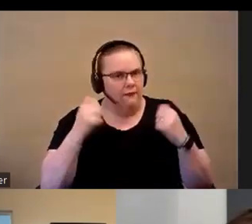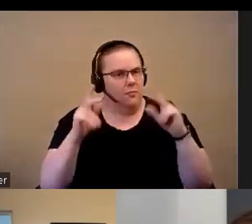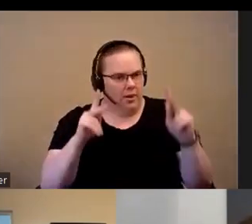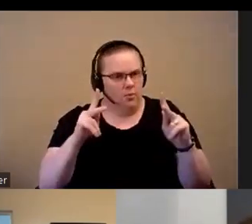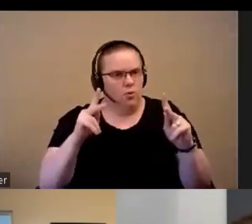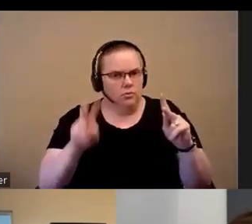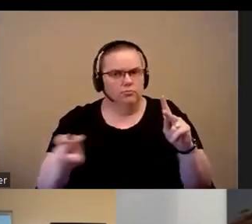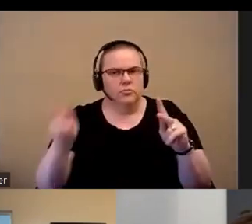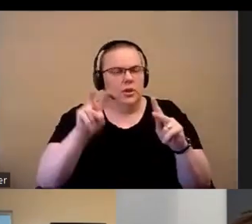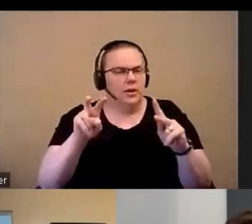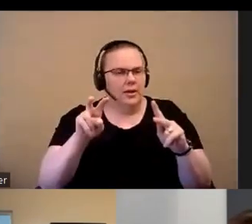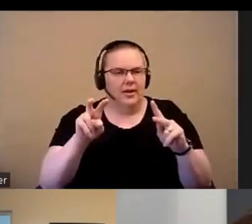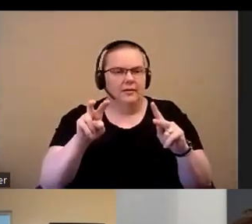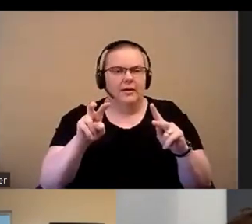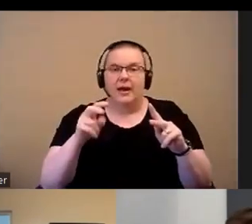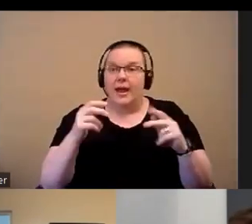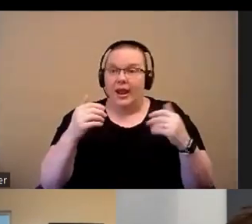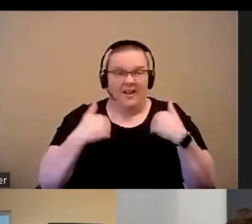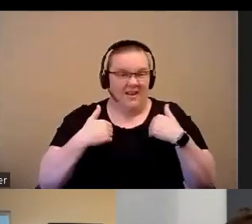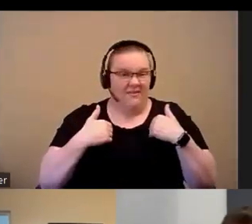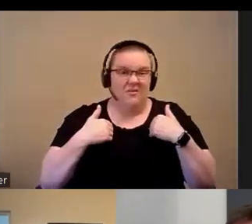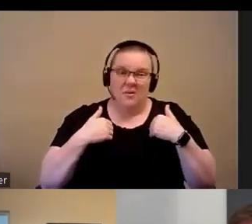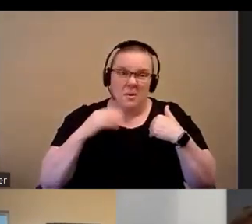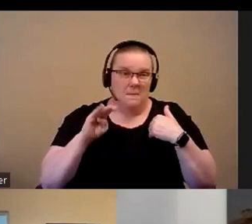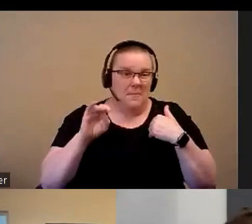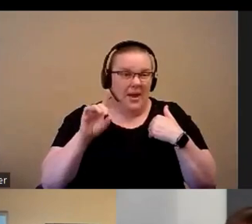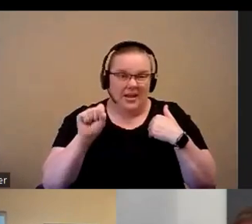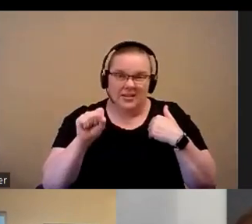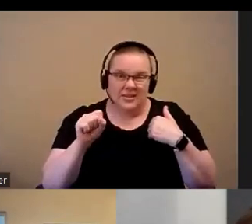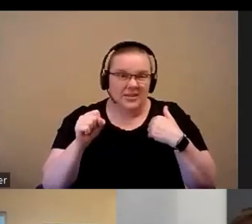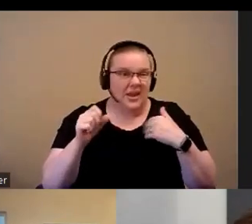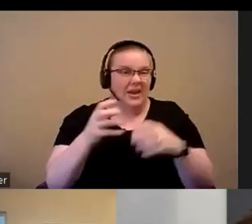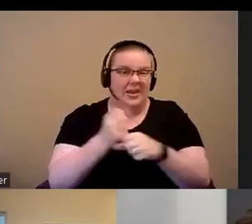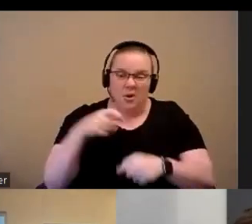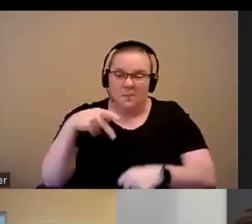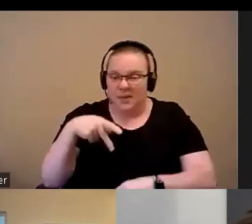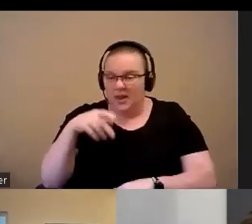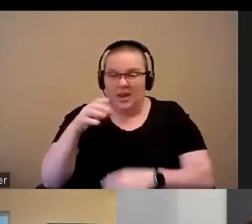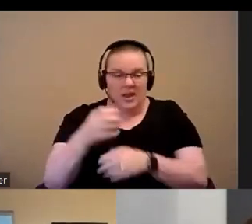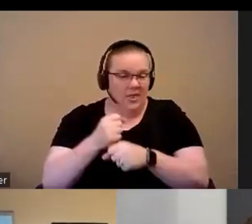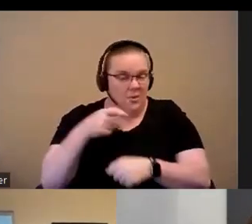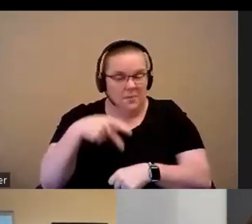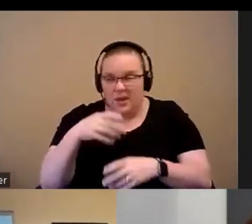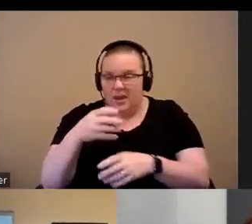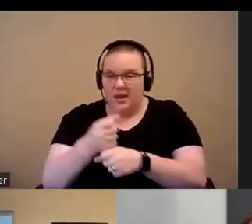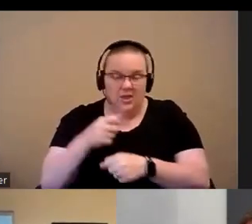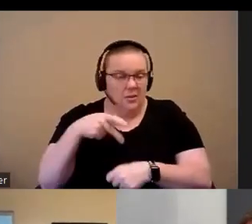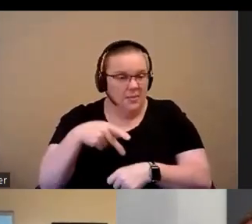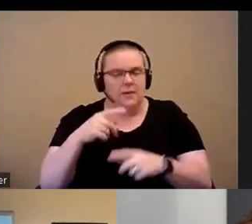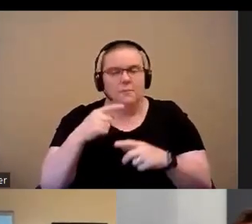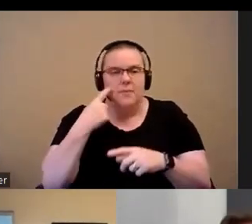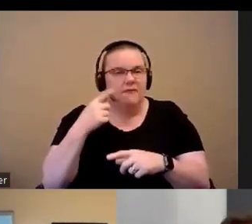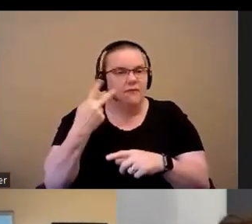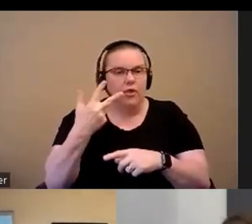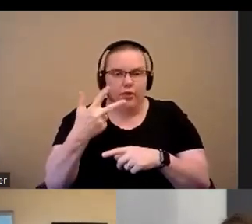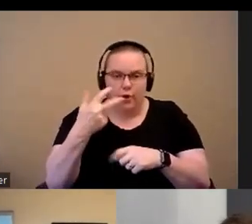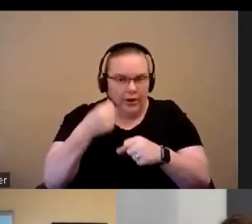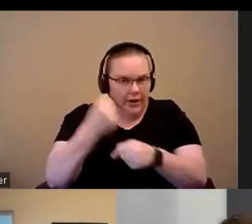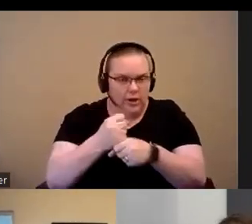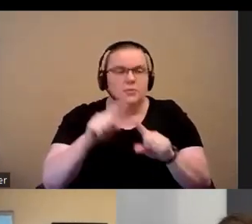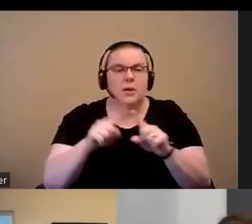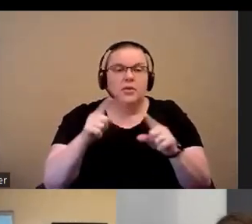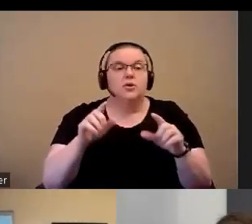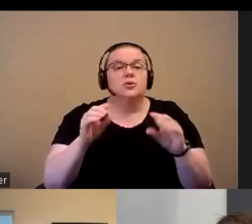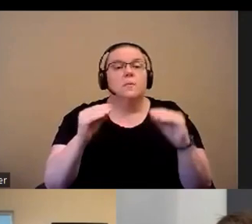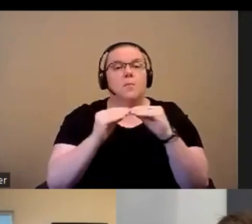ready, get a P every year. I've got bands that have been doing that for literally 30 years. They get their P, they get their P, they get their P. But there's also more creative ways to handle